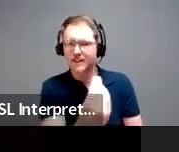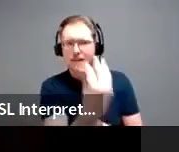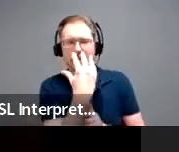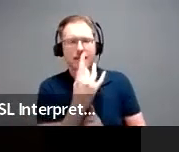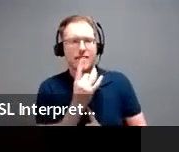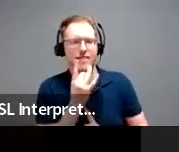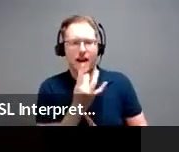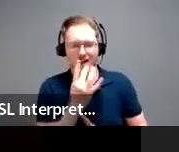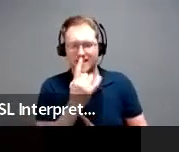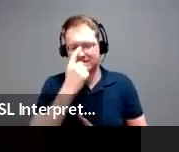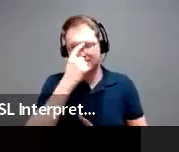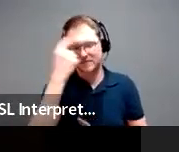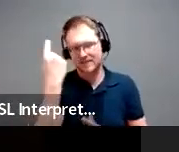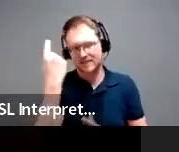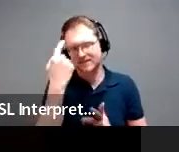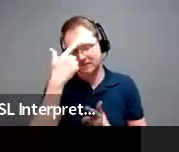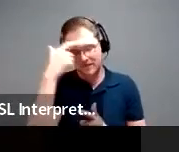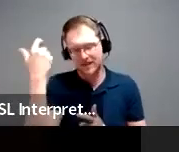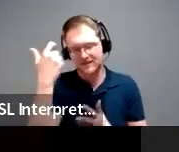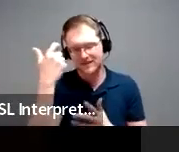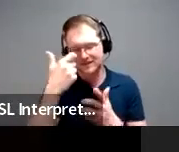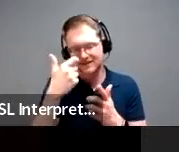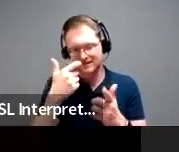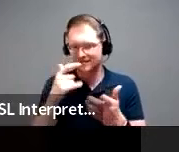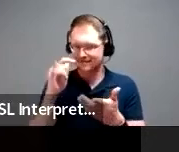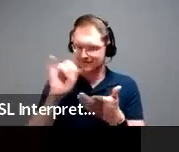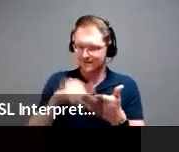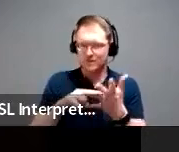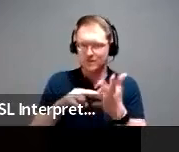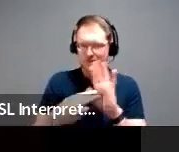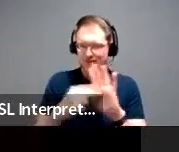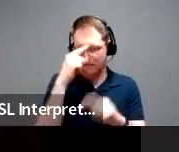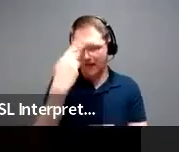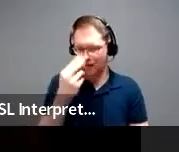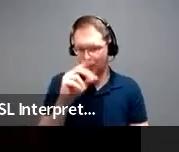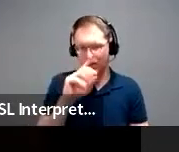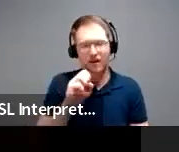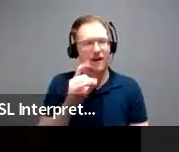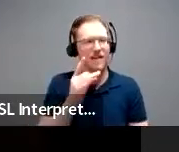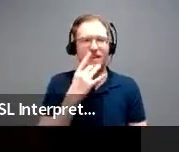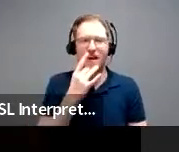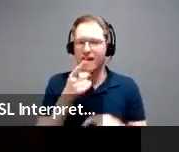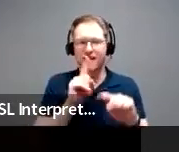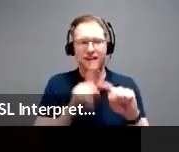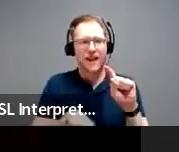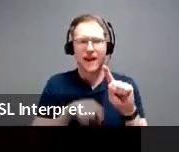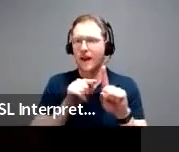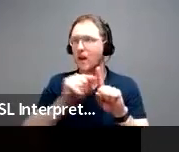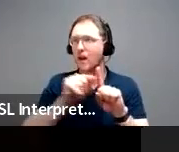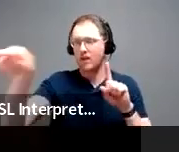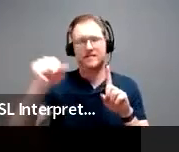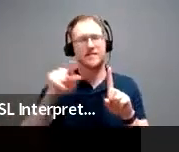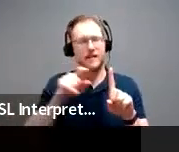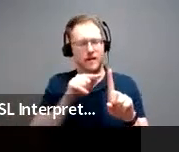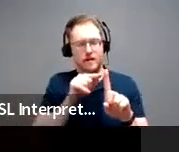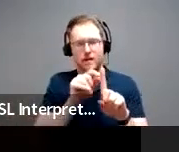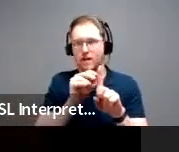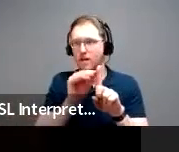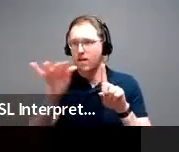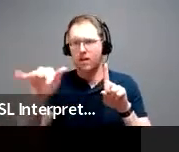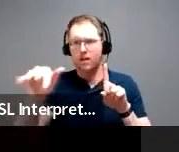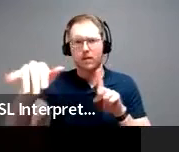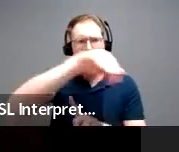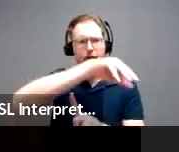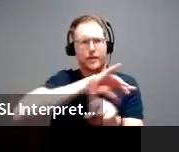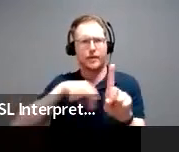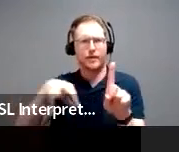is the definition of a black hole, that even light can't escape its gravitational potential. But we'll be able to understand the